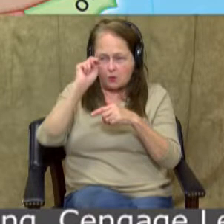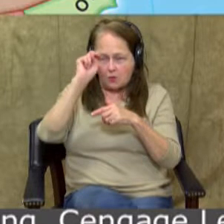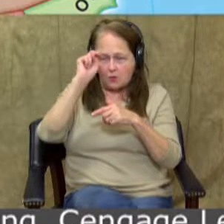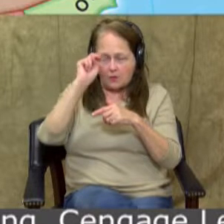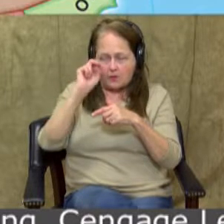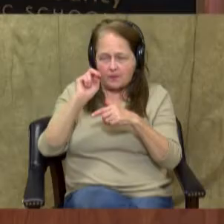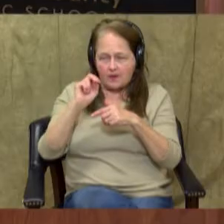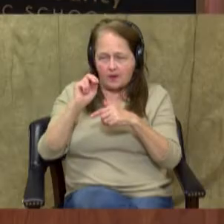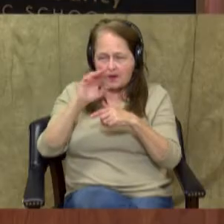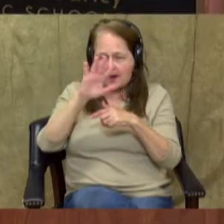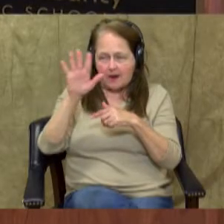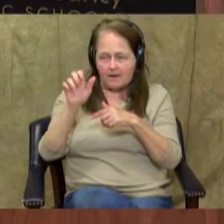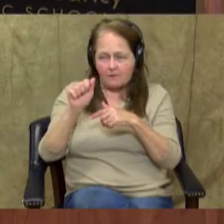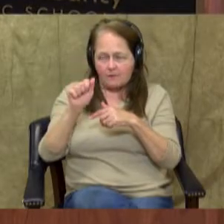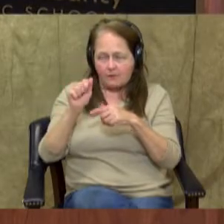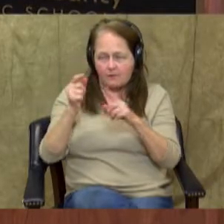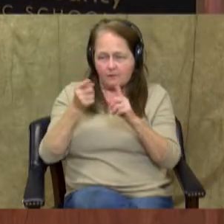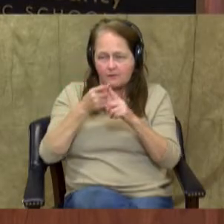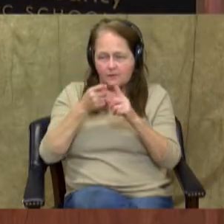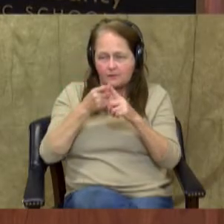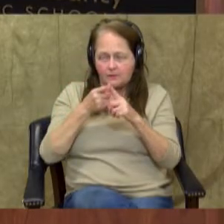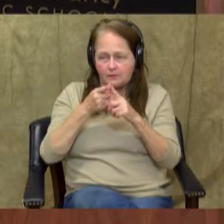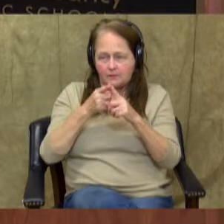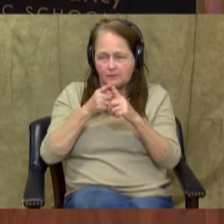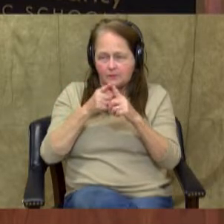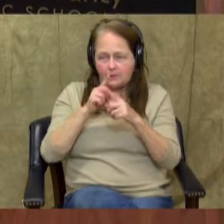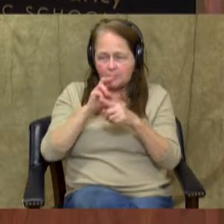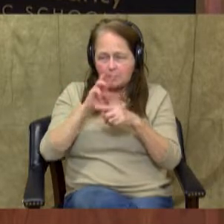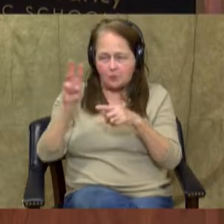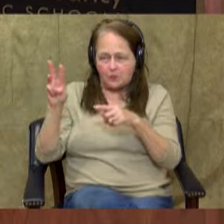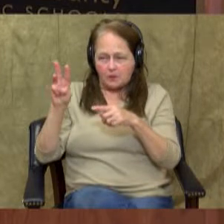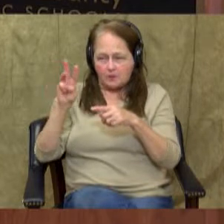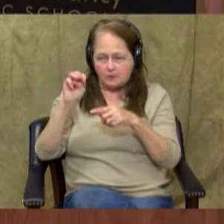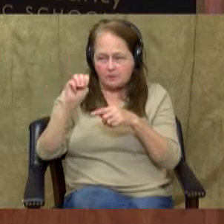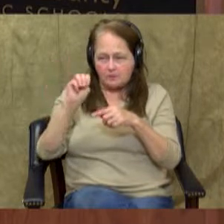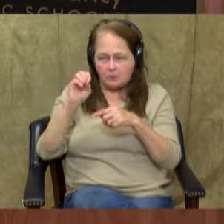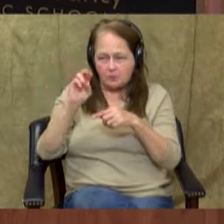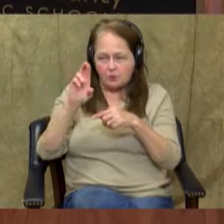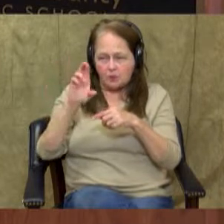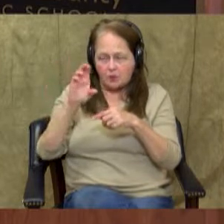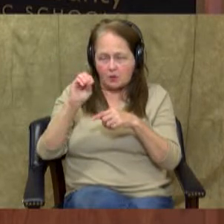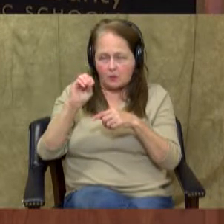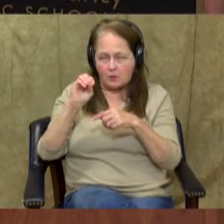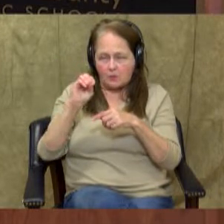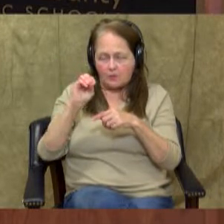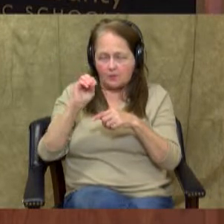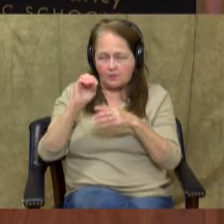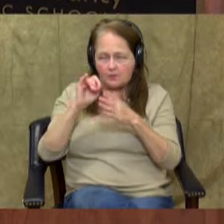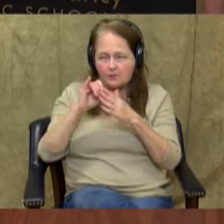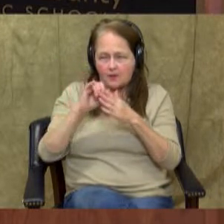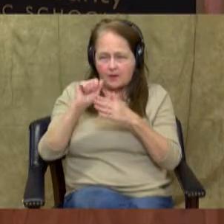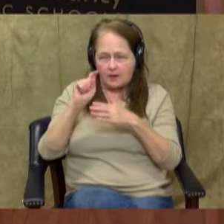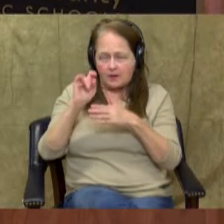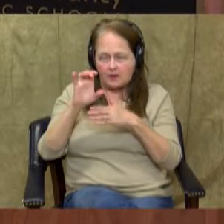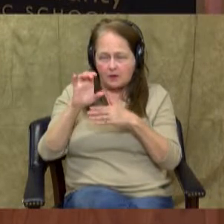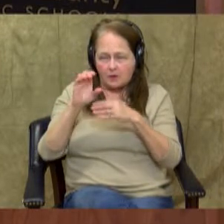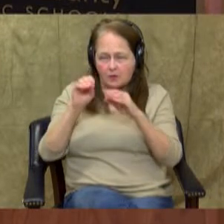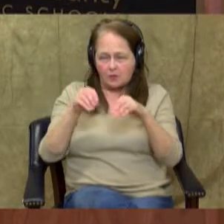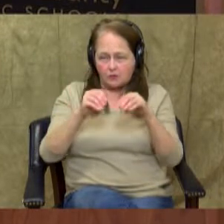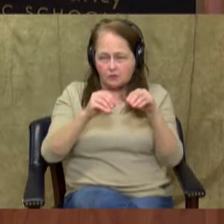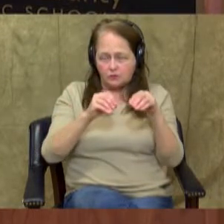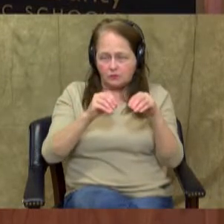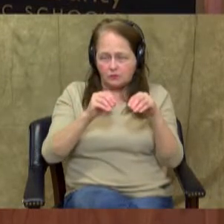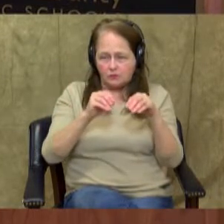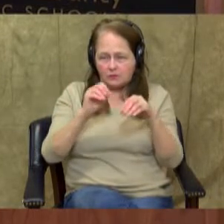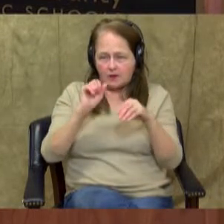first. On the west, we've got Morocco on the coast of the Mediterranean Sea in the Atlantic Ocean. Next to that, we